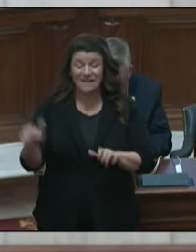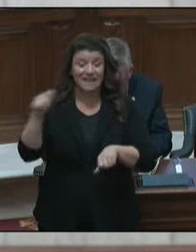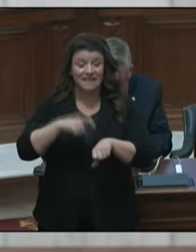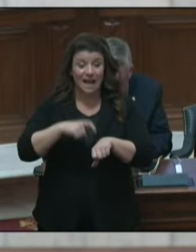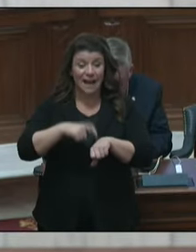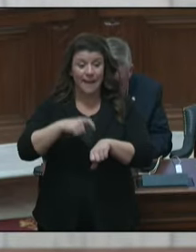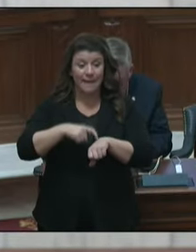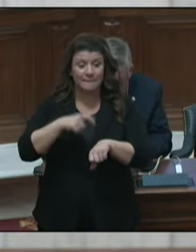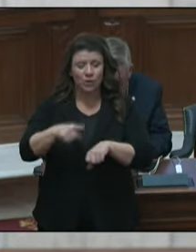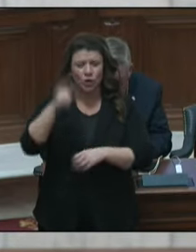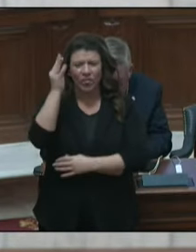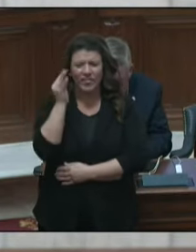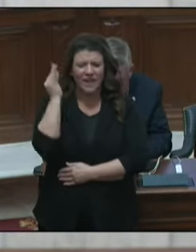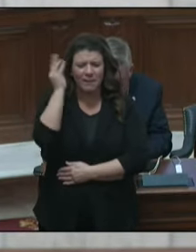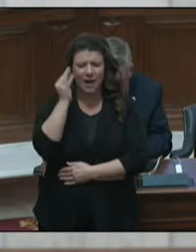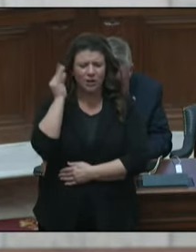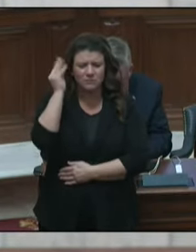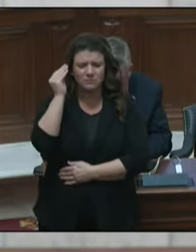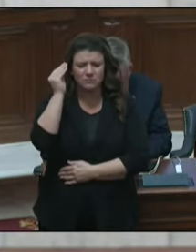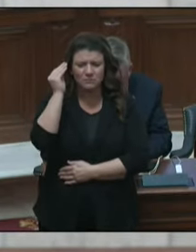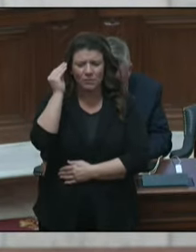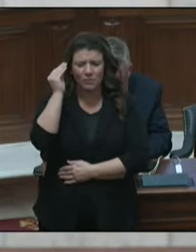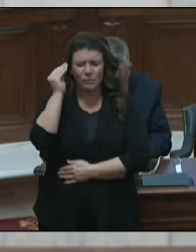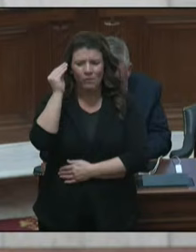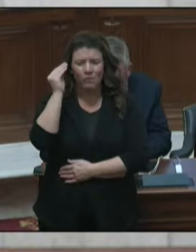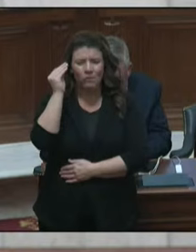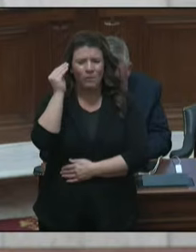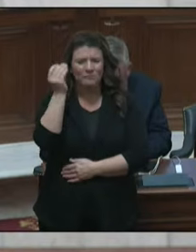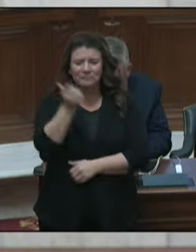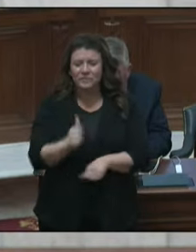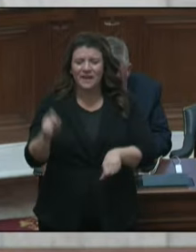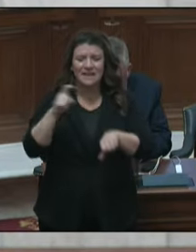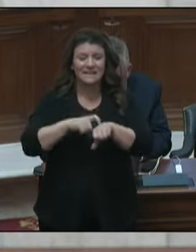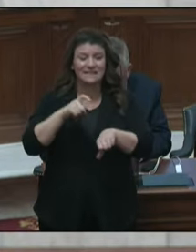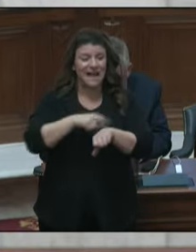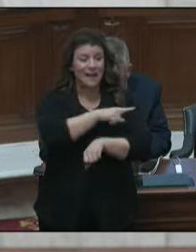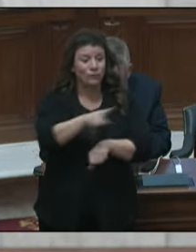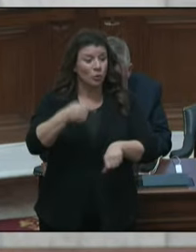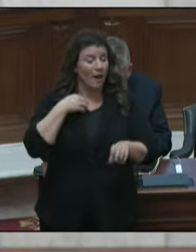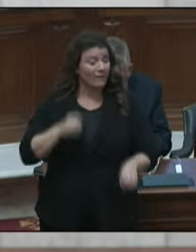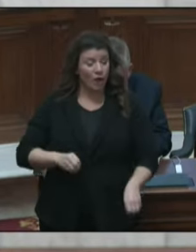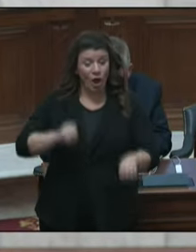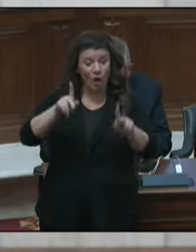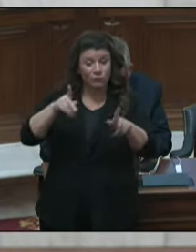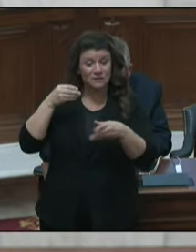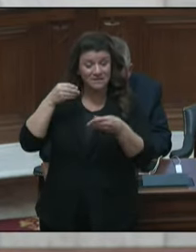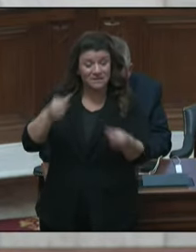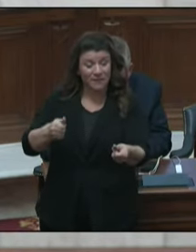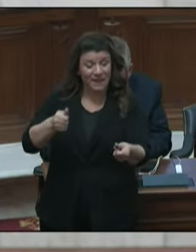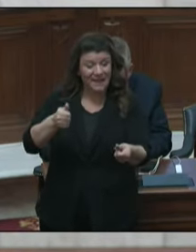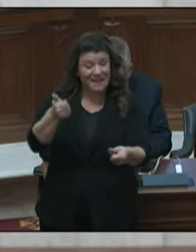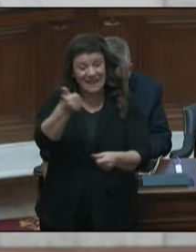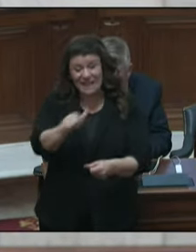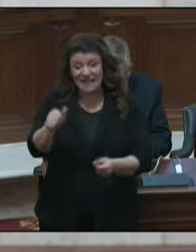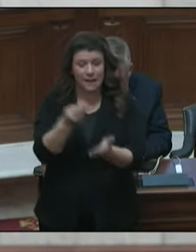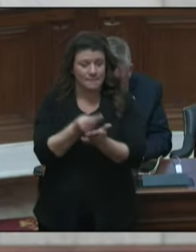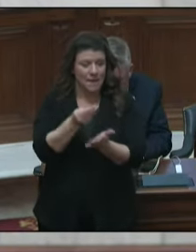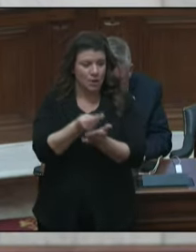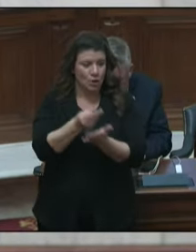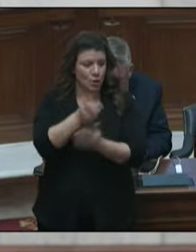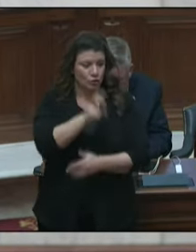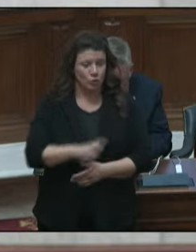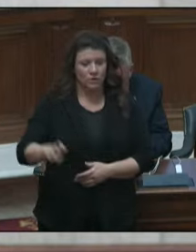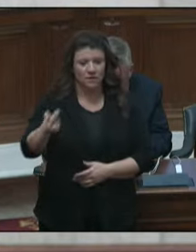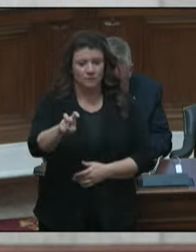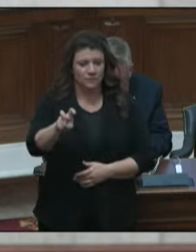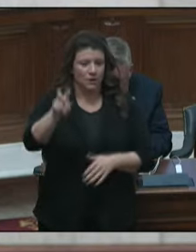anytime you're thinking about it, anytime you have the opportunity to spend a dollar on tourism, especially with